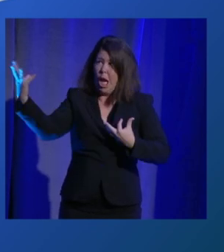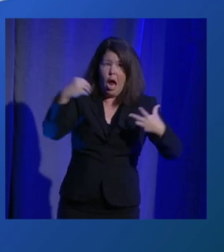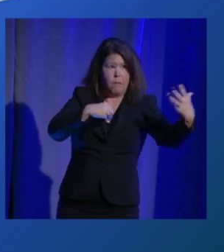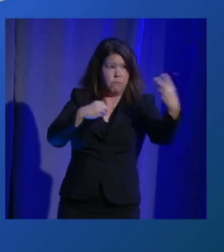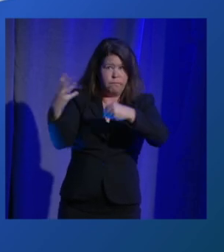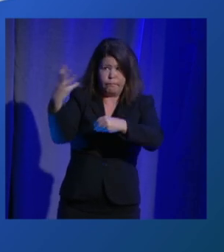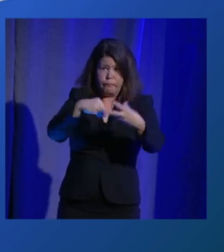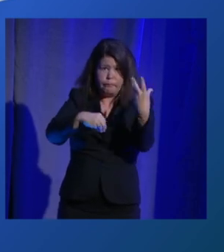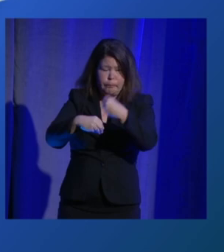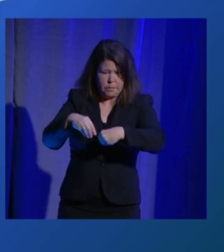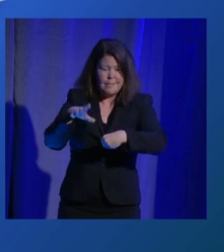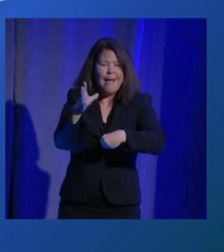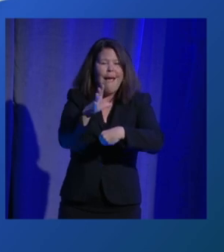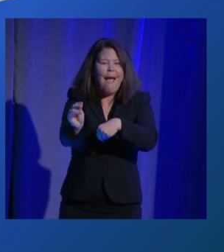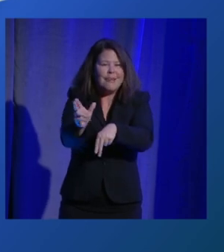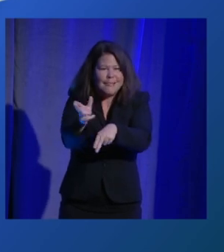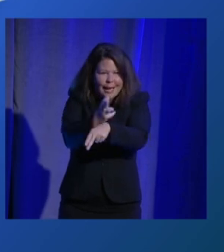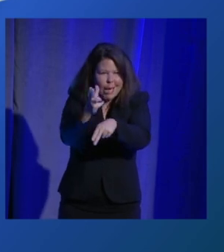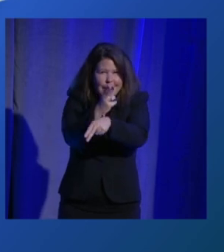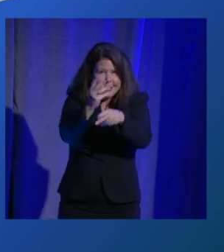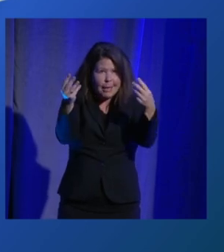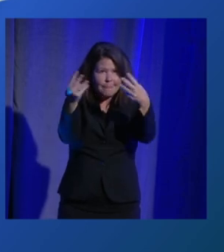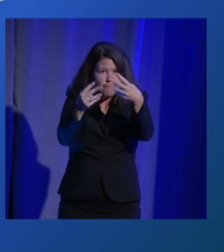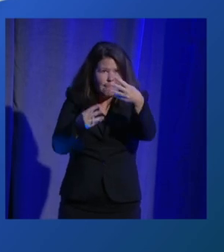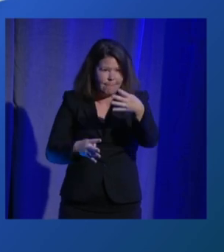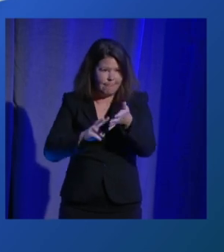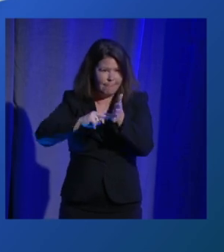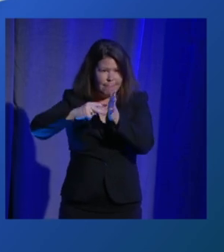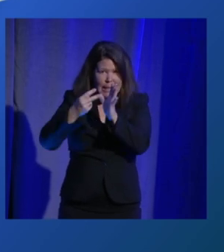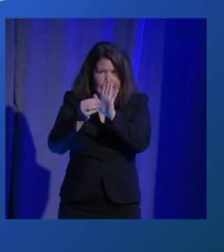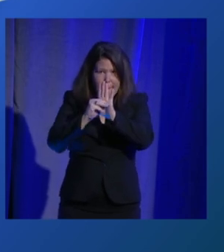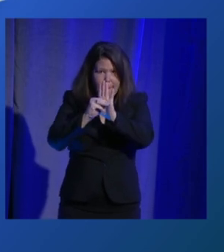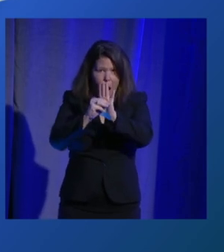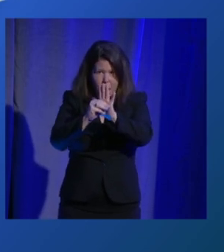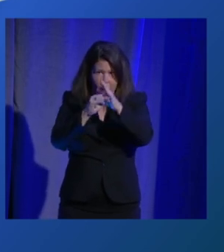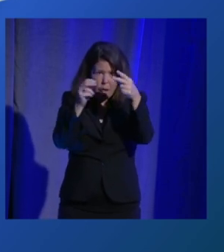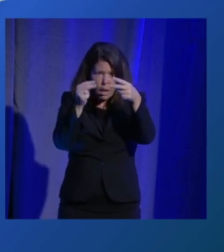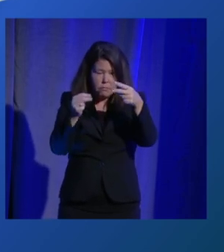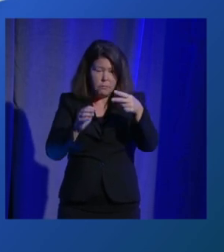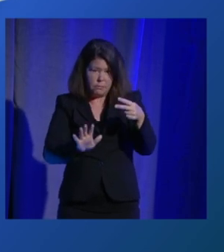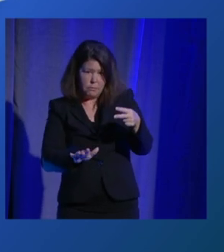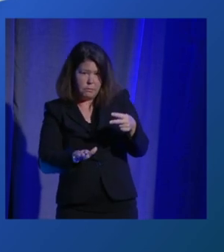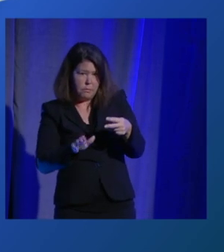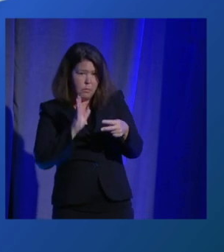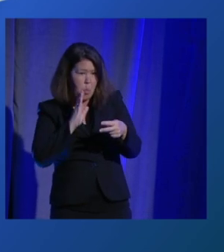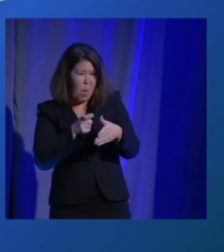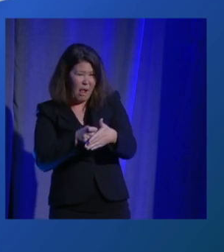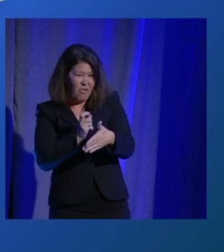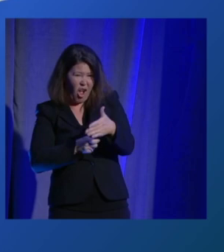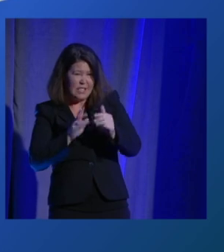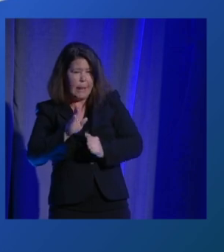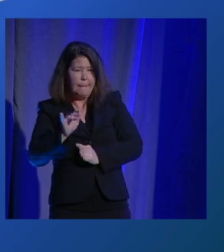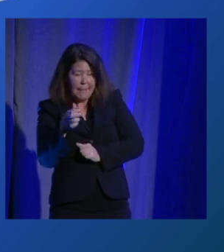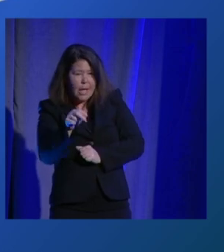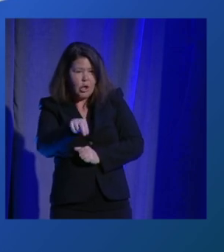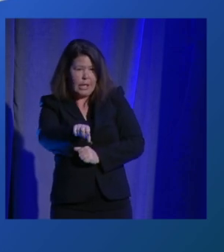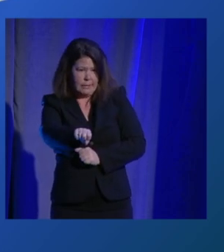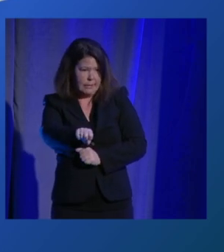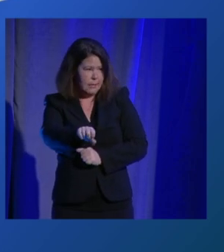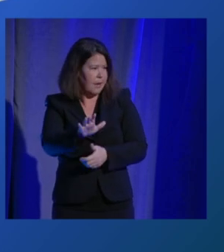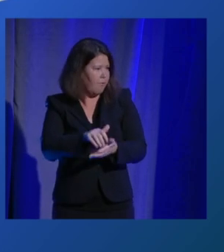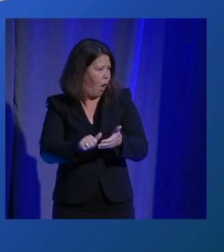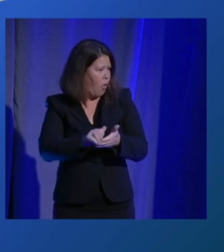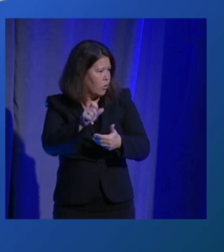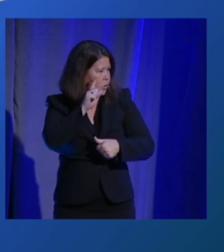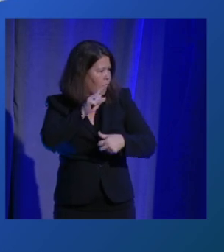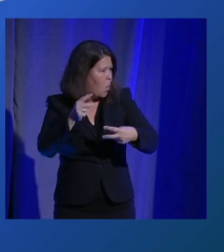information to build a model that cost by the way billions of dollars to build